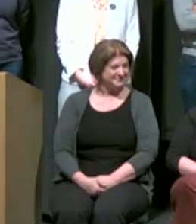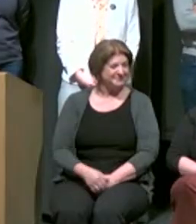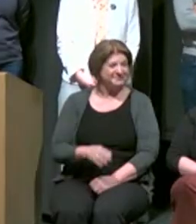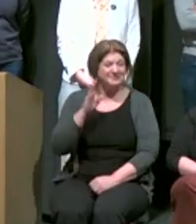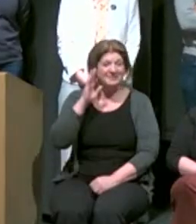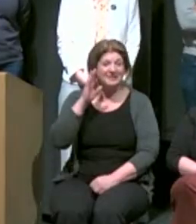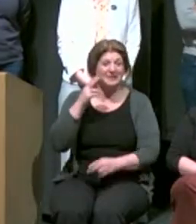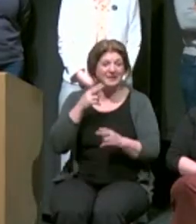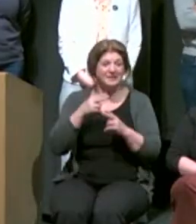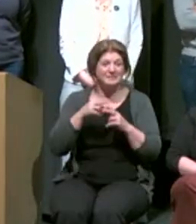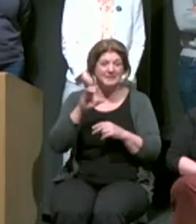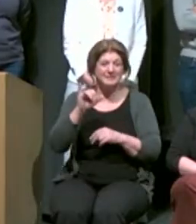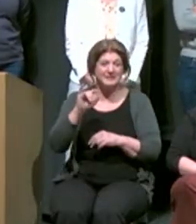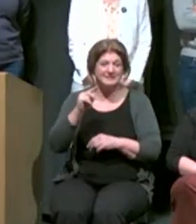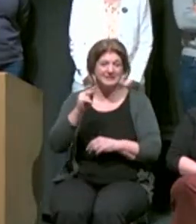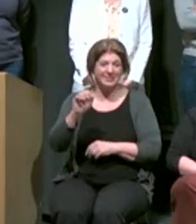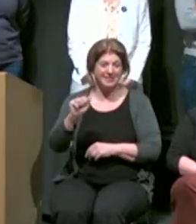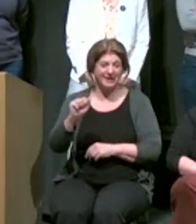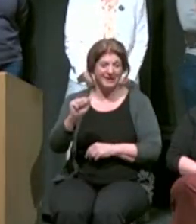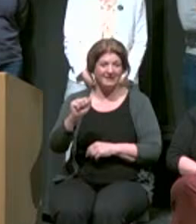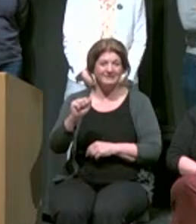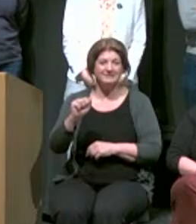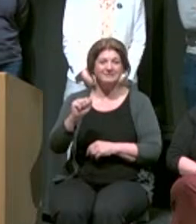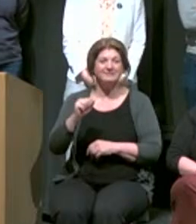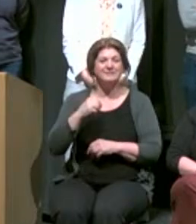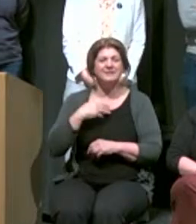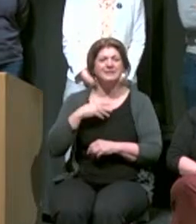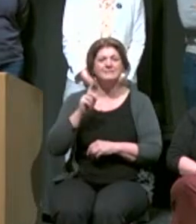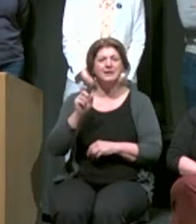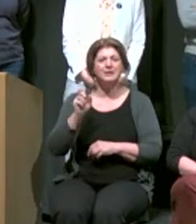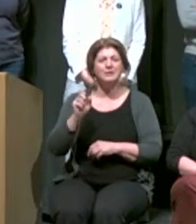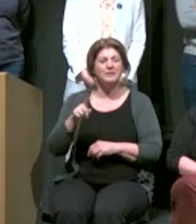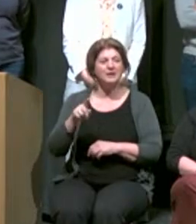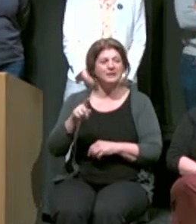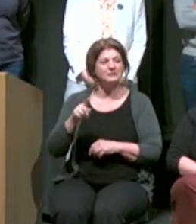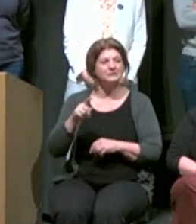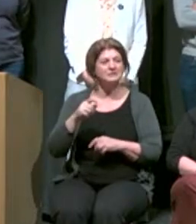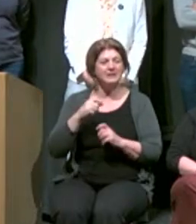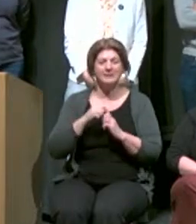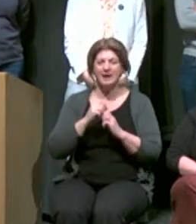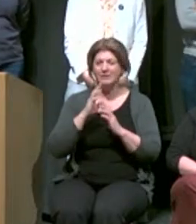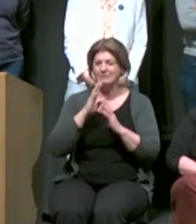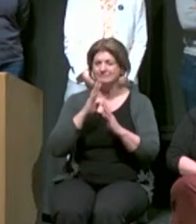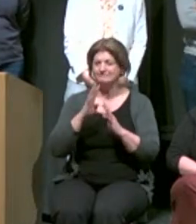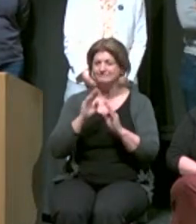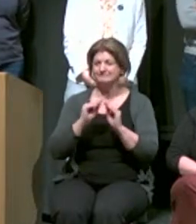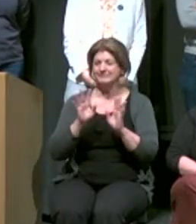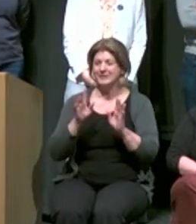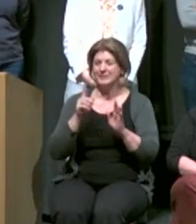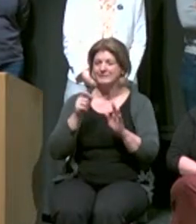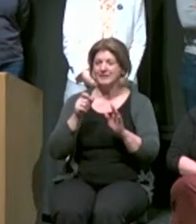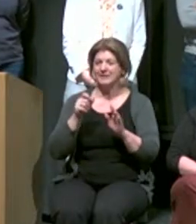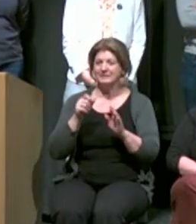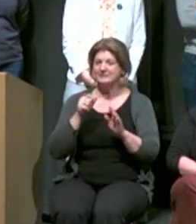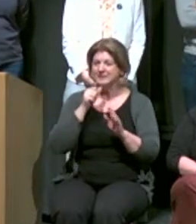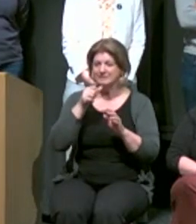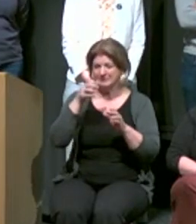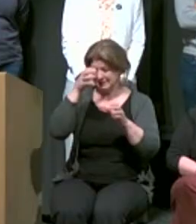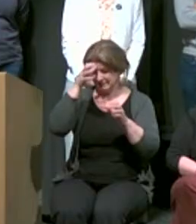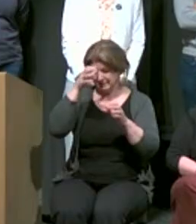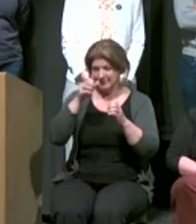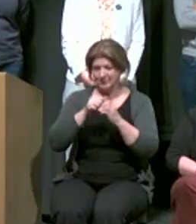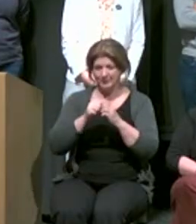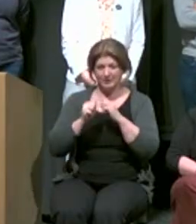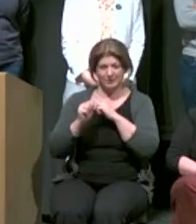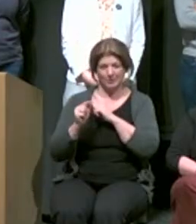Hi, my name is Cynthia. And my question I can't even articulate well because I'm not informed in the